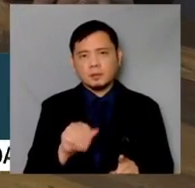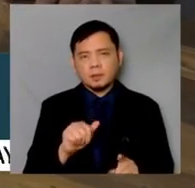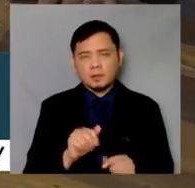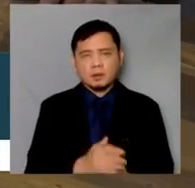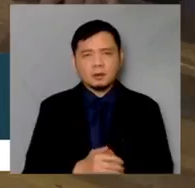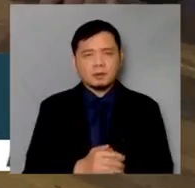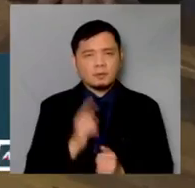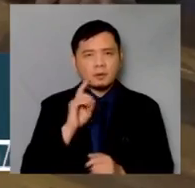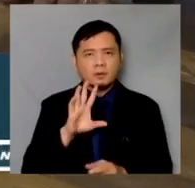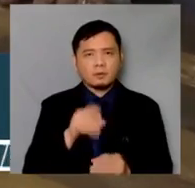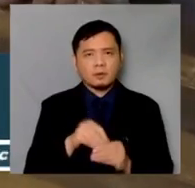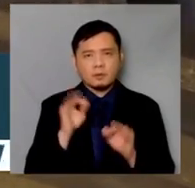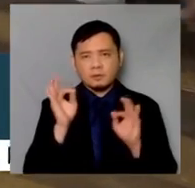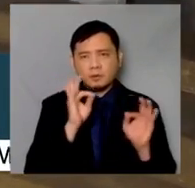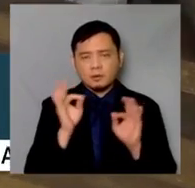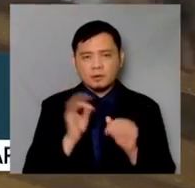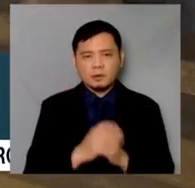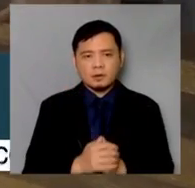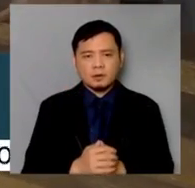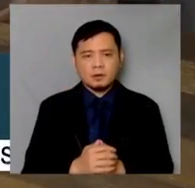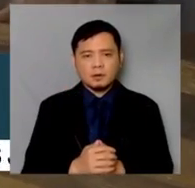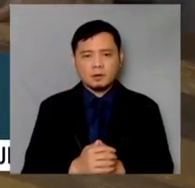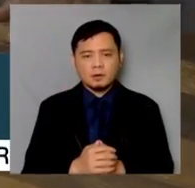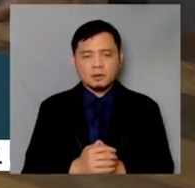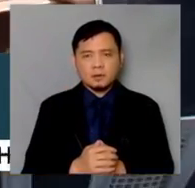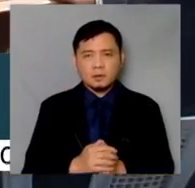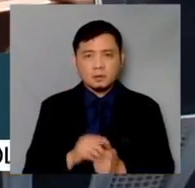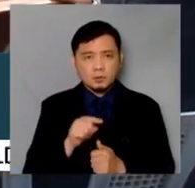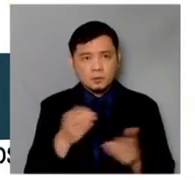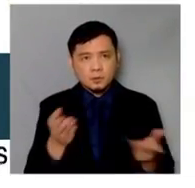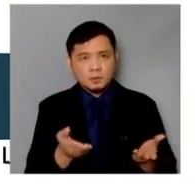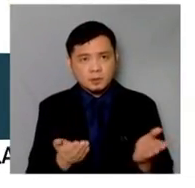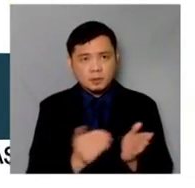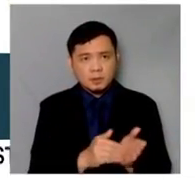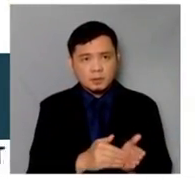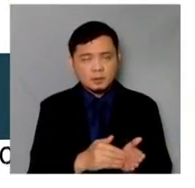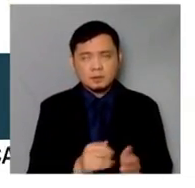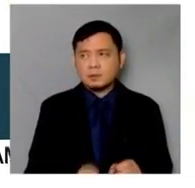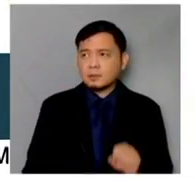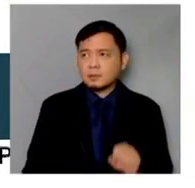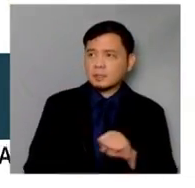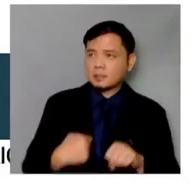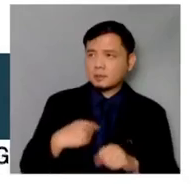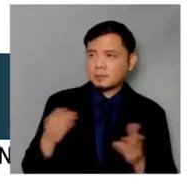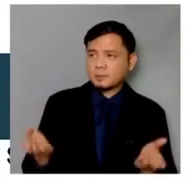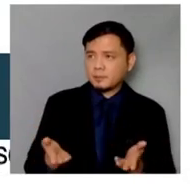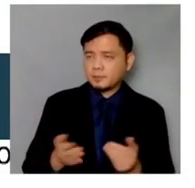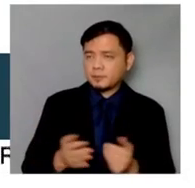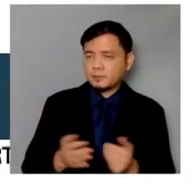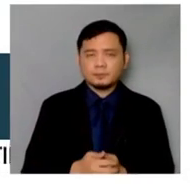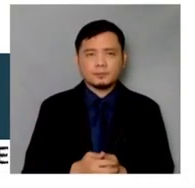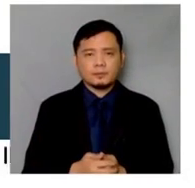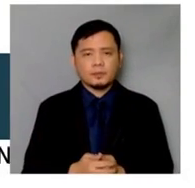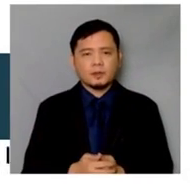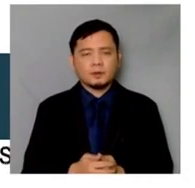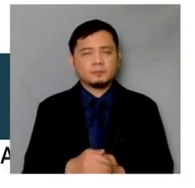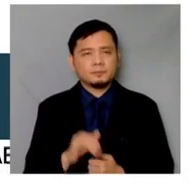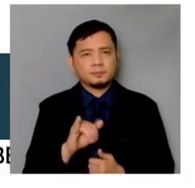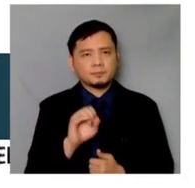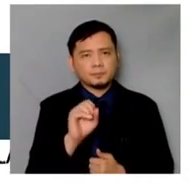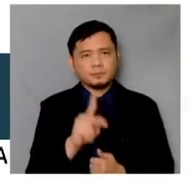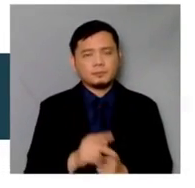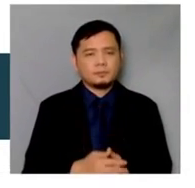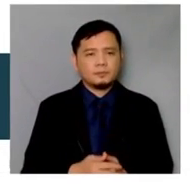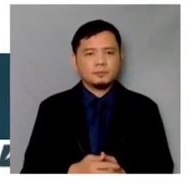drug trade. Now, Attorney De Castro, are you back? Yes. All right. I'm here. All right. Good to have